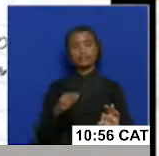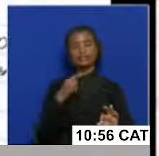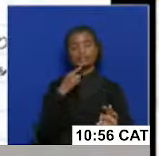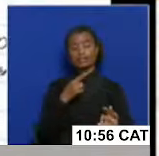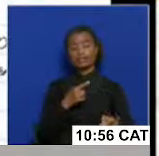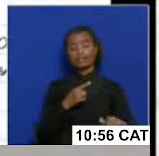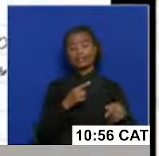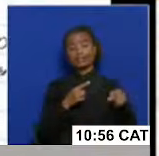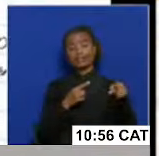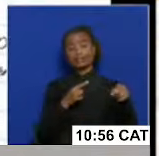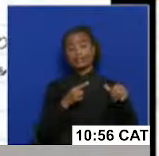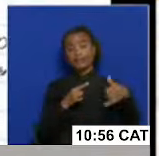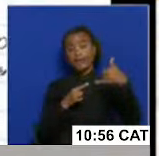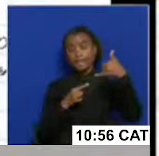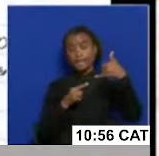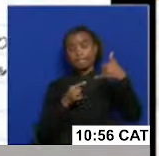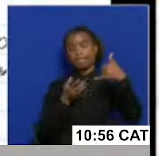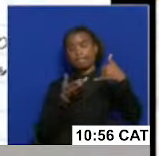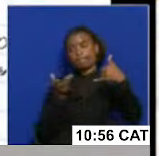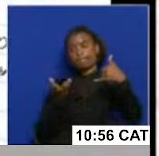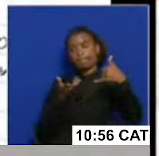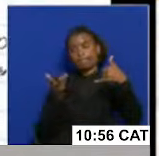a expert also. Do you see that?